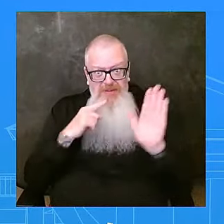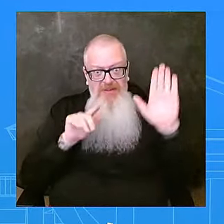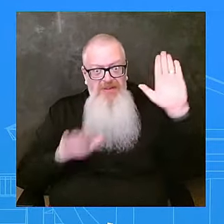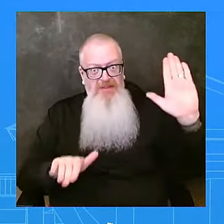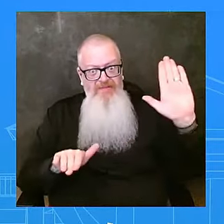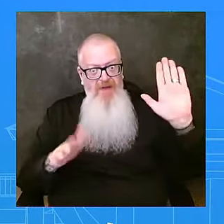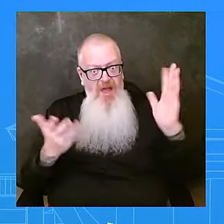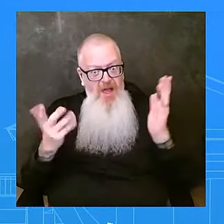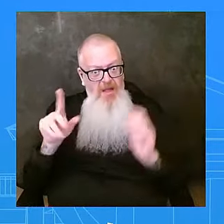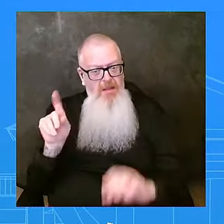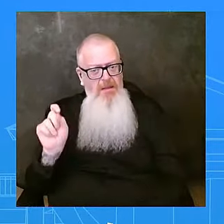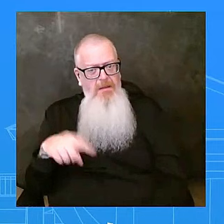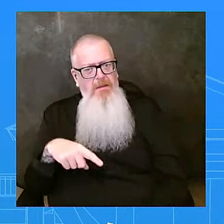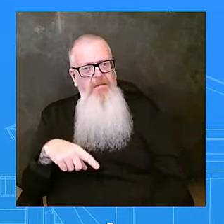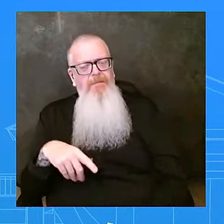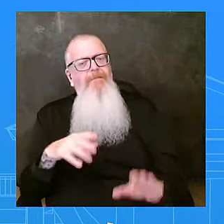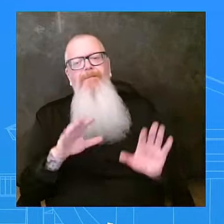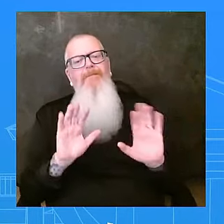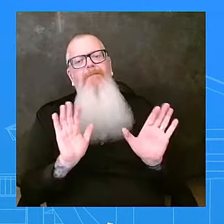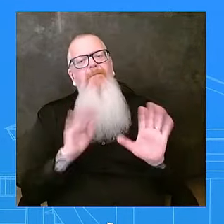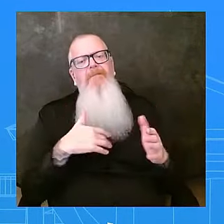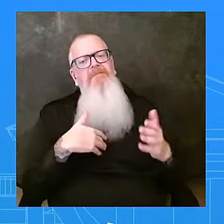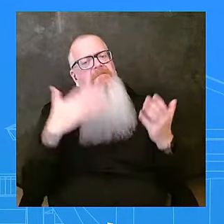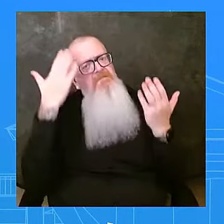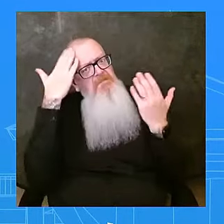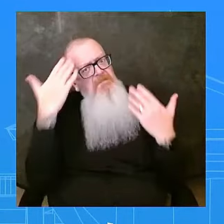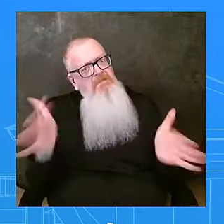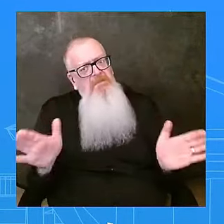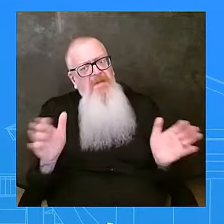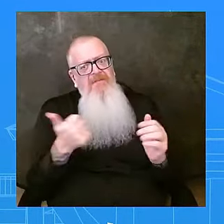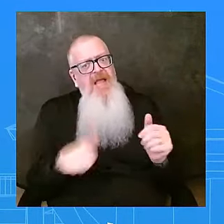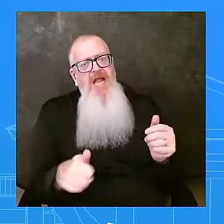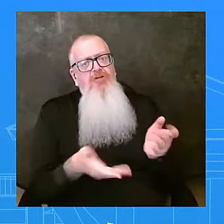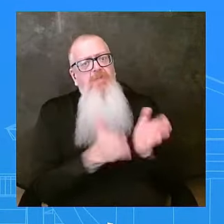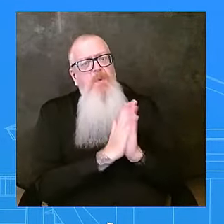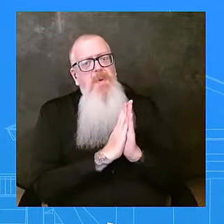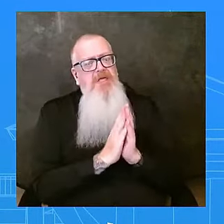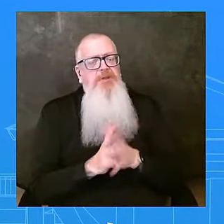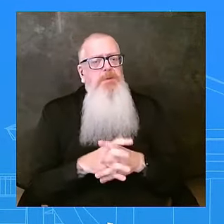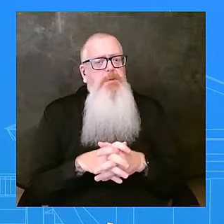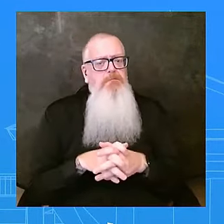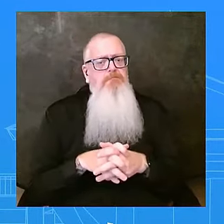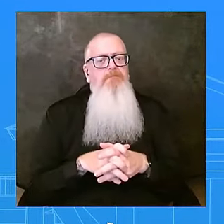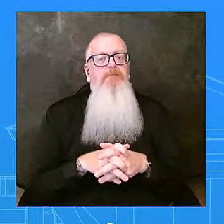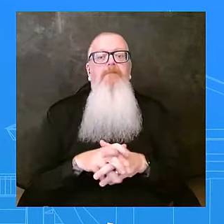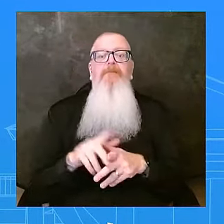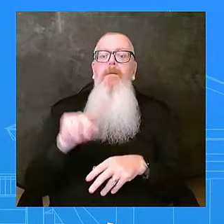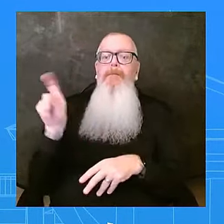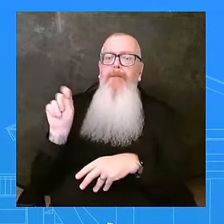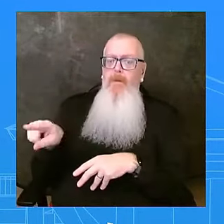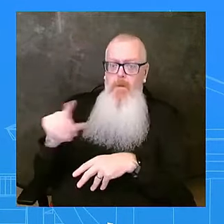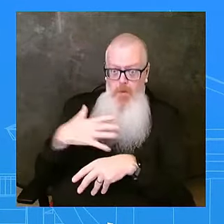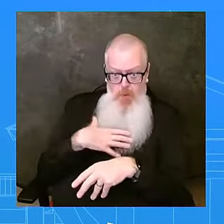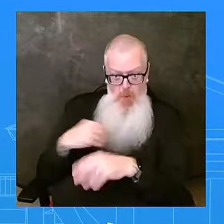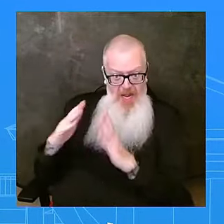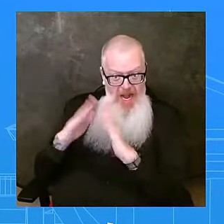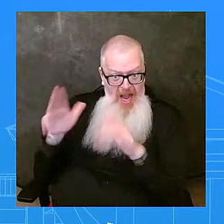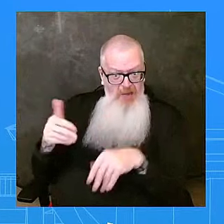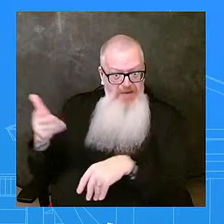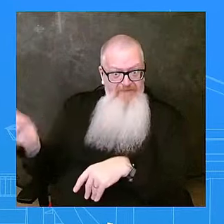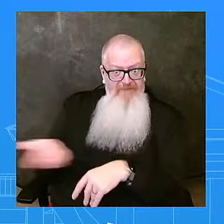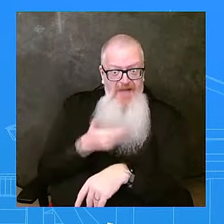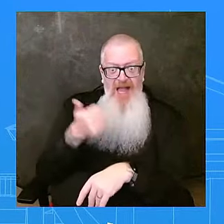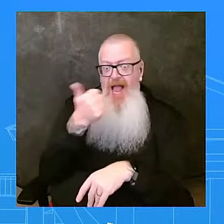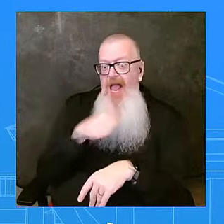aware of any additional requests for more testimony. Has anyone from the White House or the broader administration been invited to tomorrow's gold medal ceremony